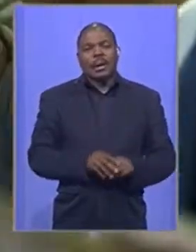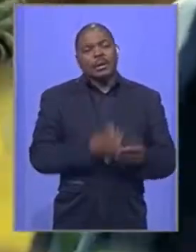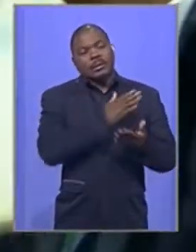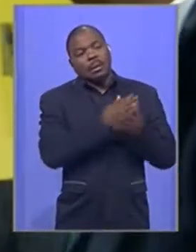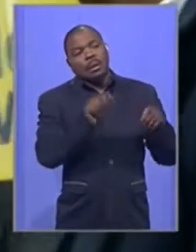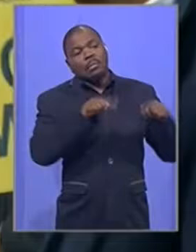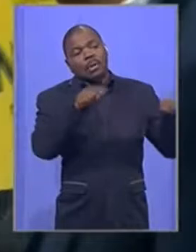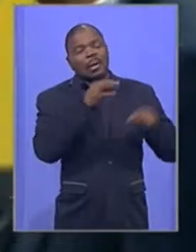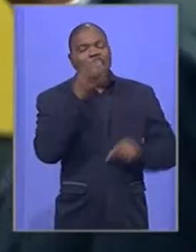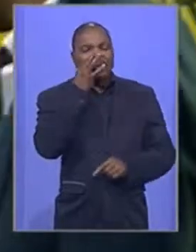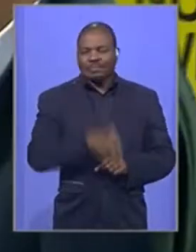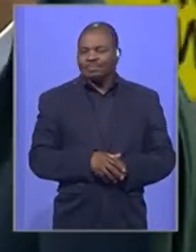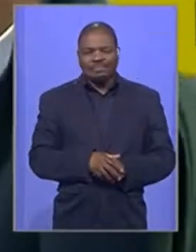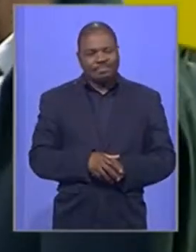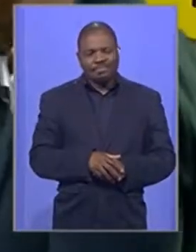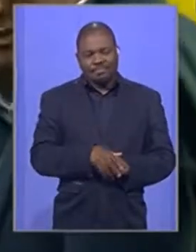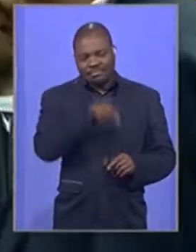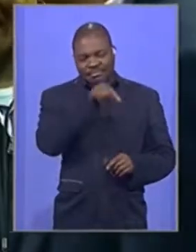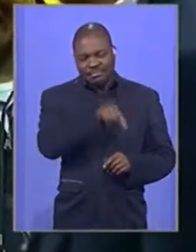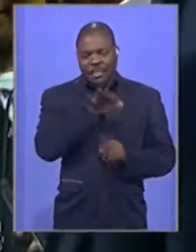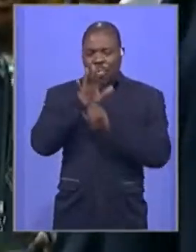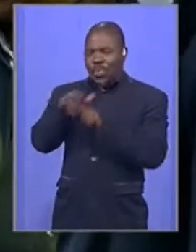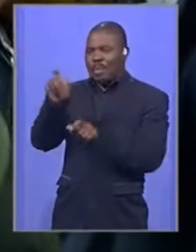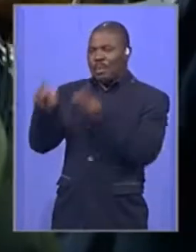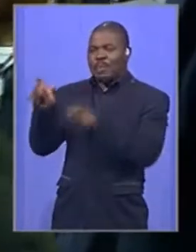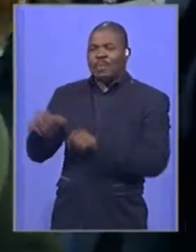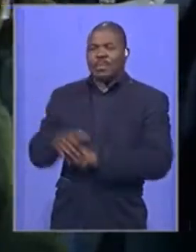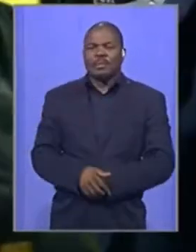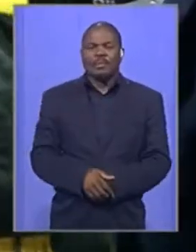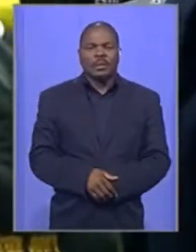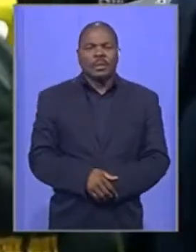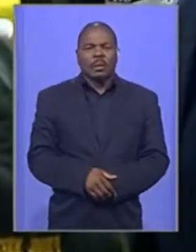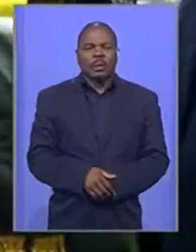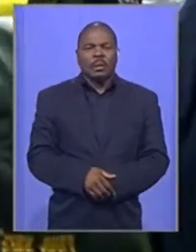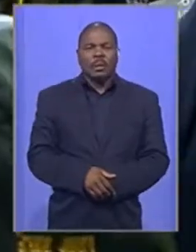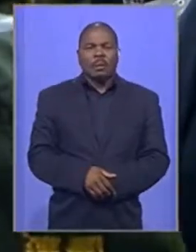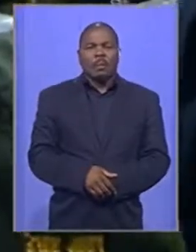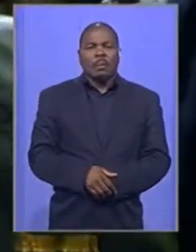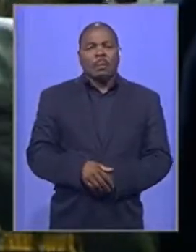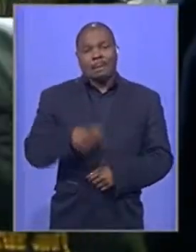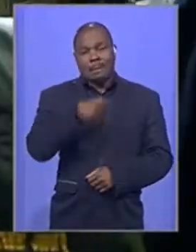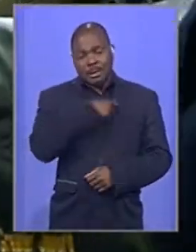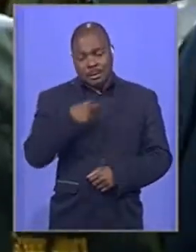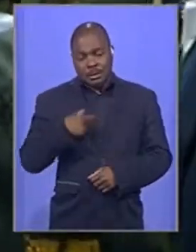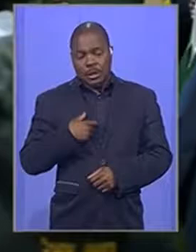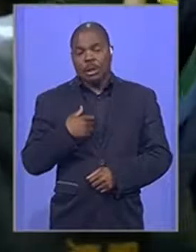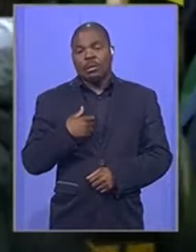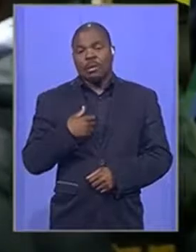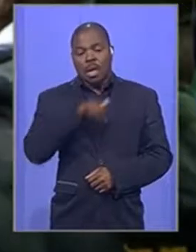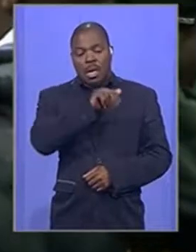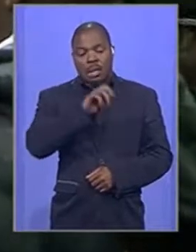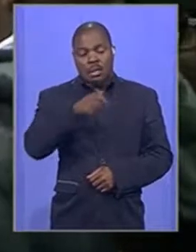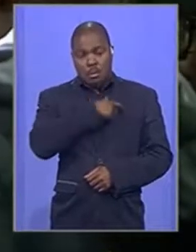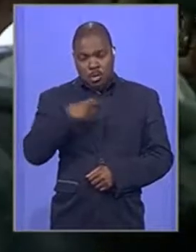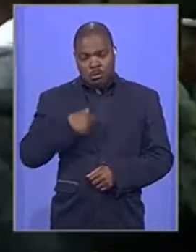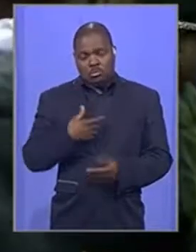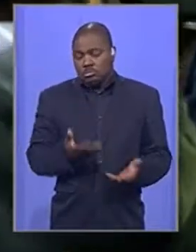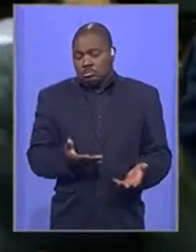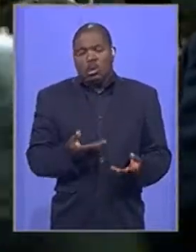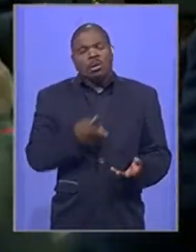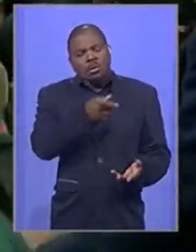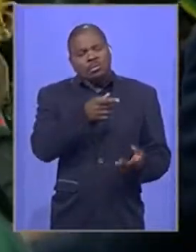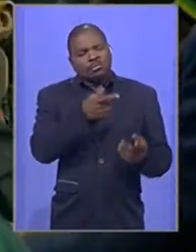ngongoregile ka gore maitlhomo ano a go belela. What the president has as president of the ANC is the prerogative to sum